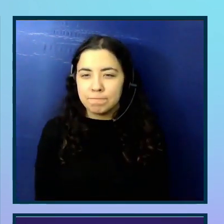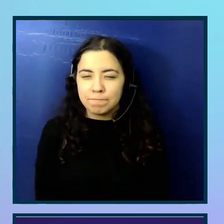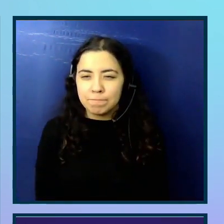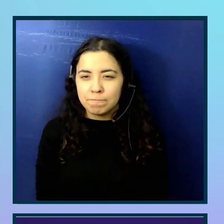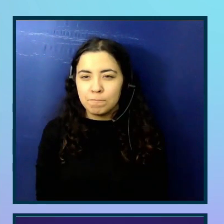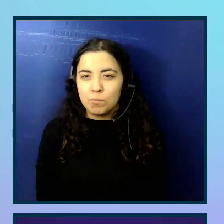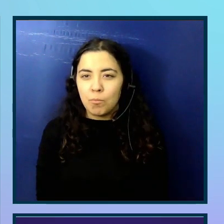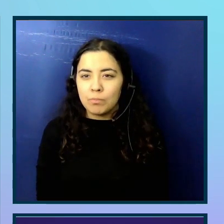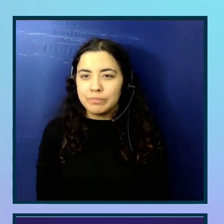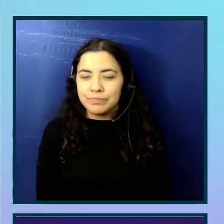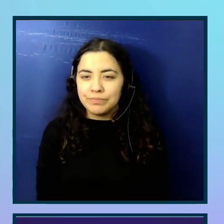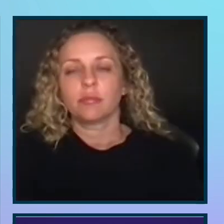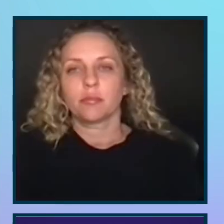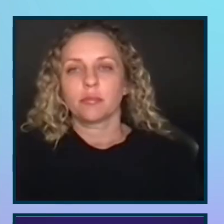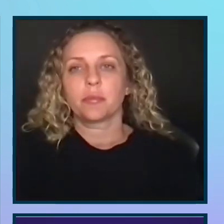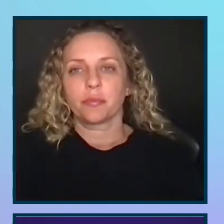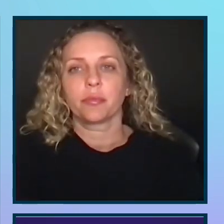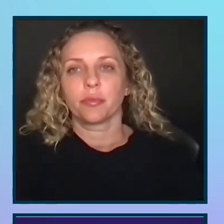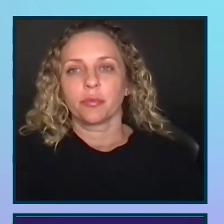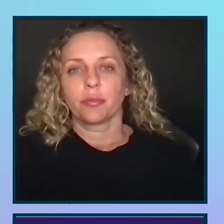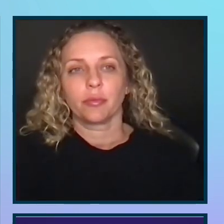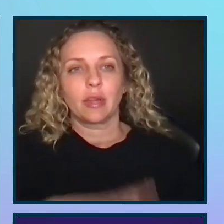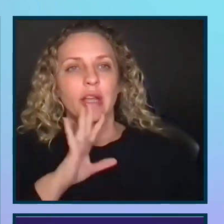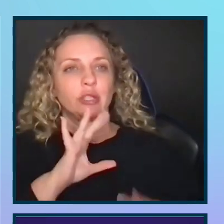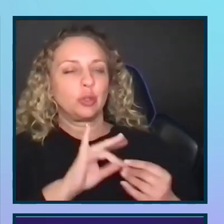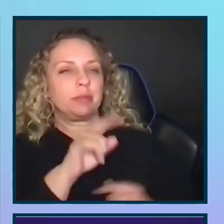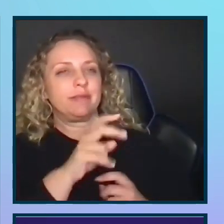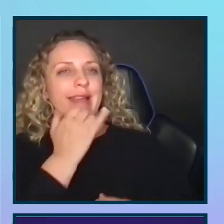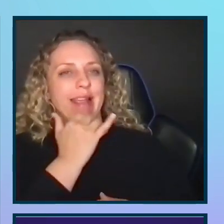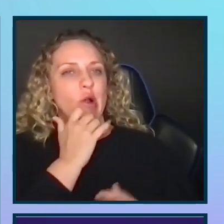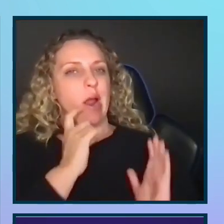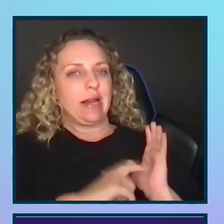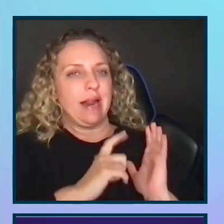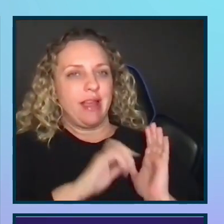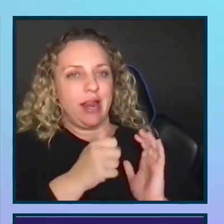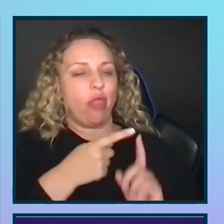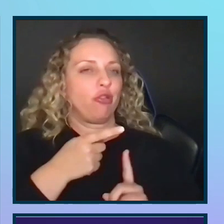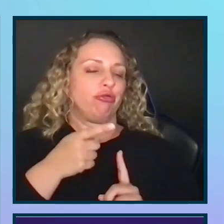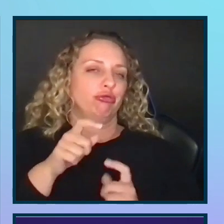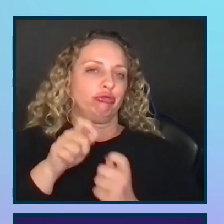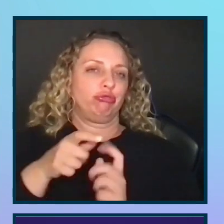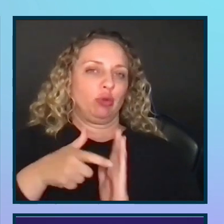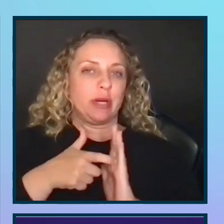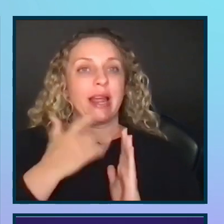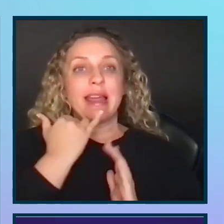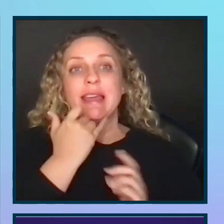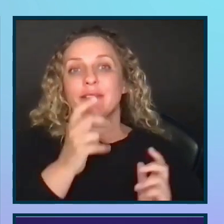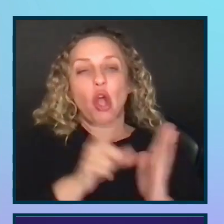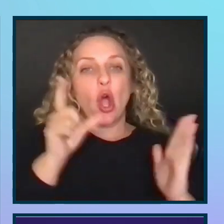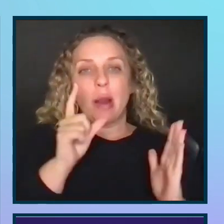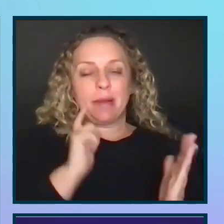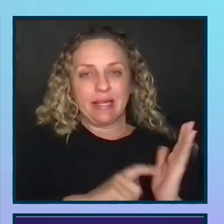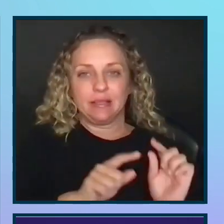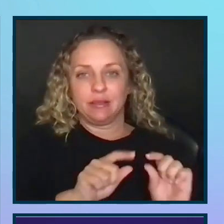I think, yeah, we're talking about here. Great. So then in terms of error identification, another WCAG criterion, if an input error is automatically